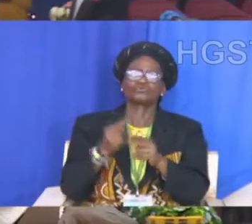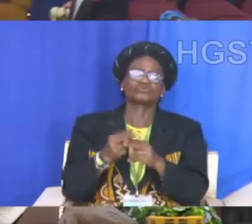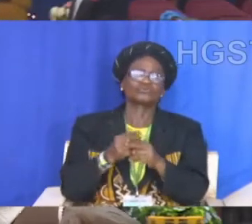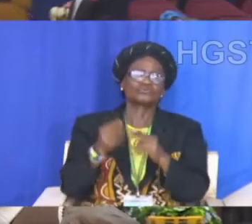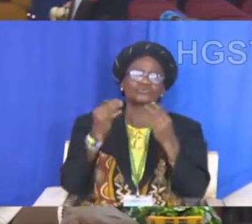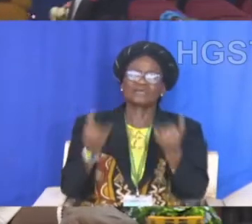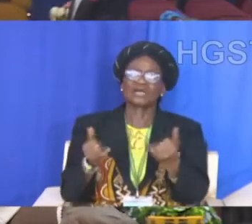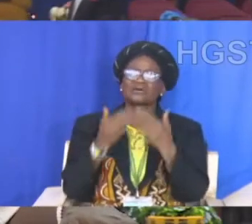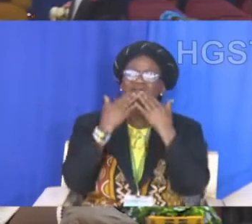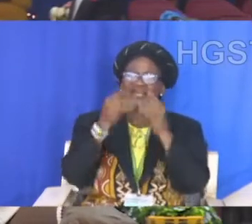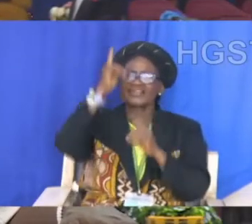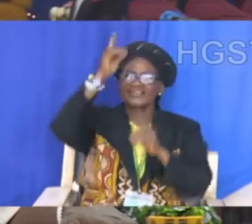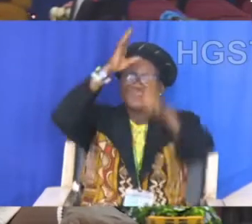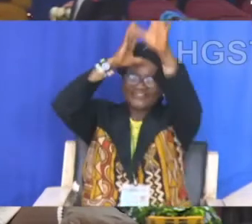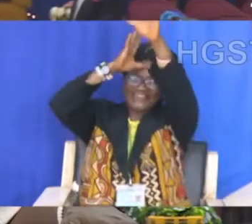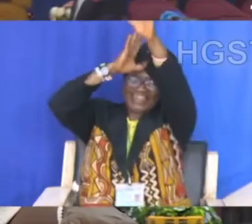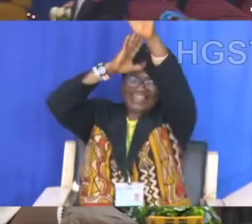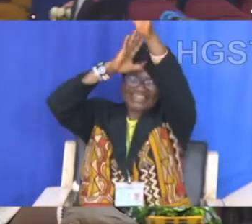thank you, Father.